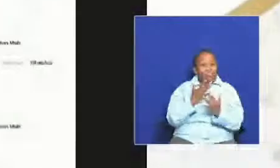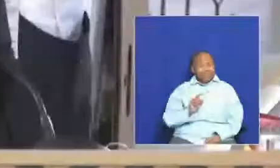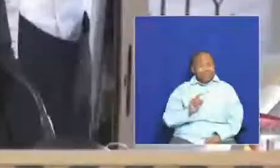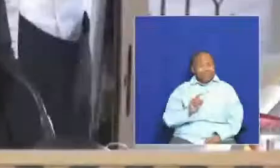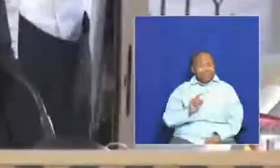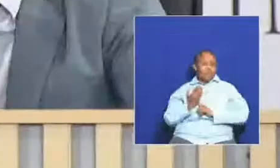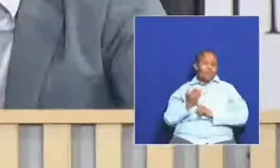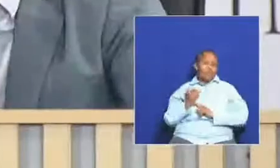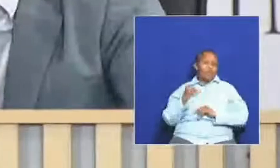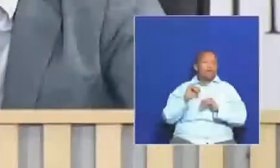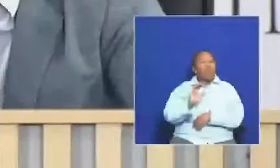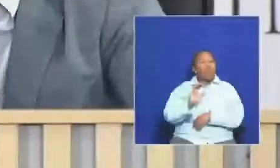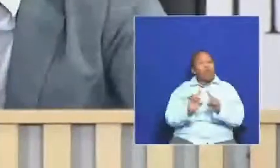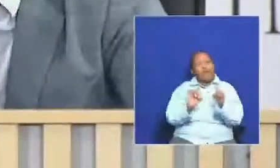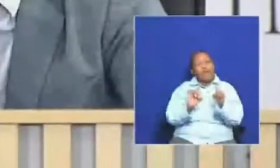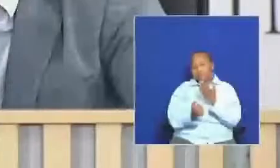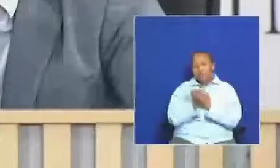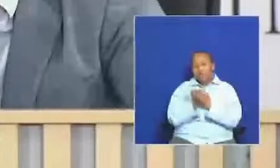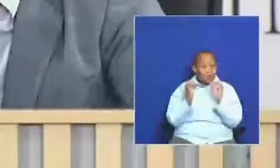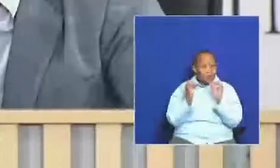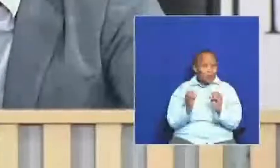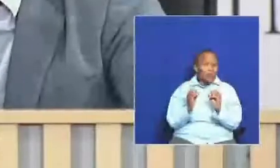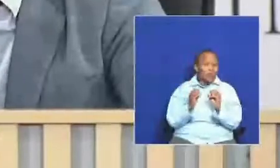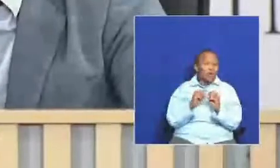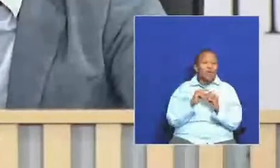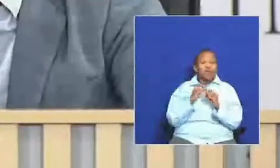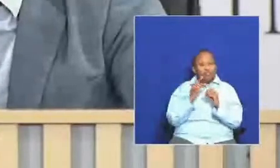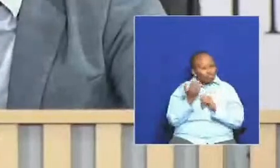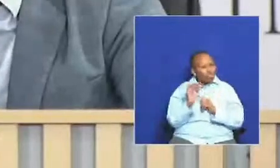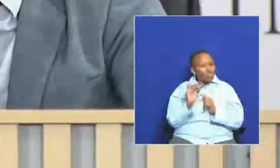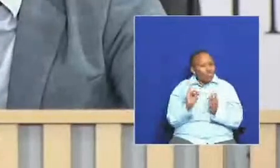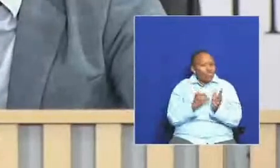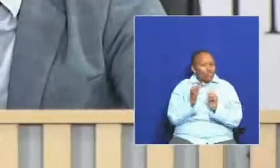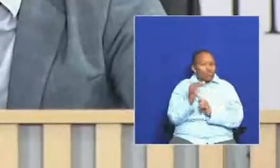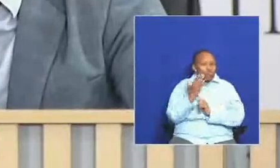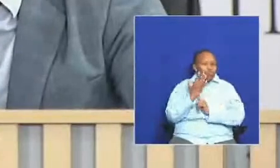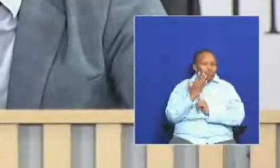Me didn't go through that these guys were aircraft, but